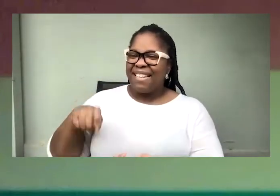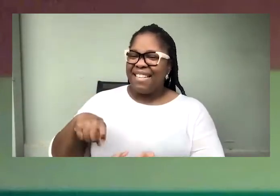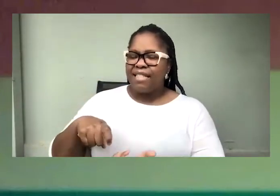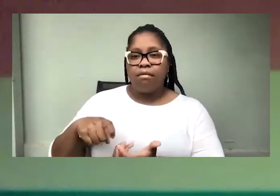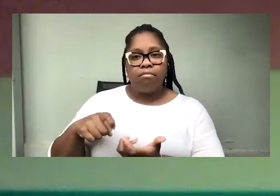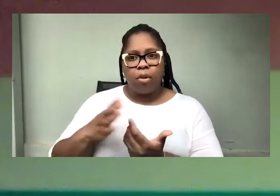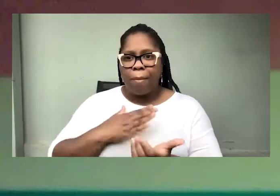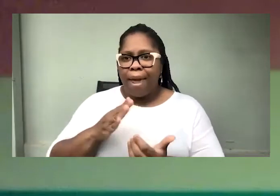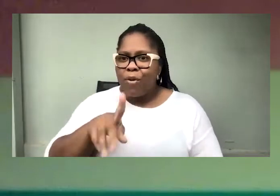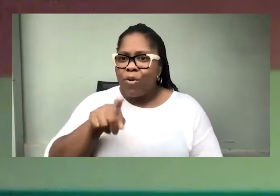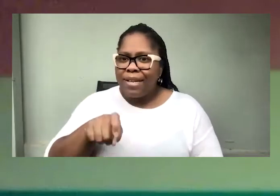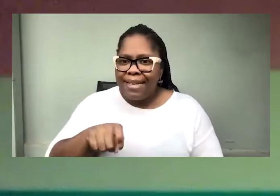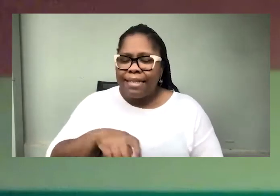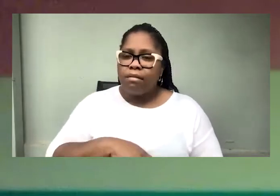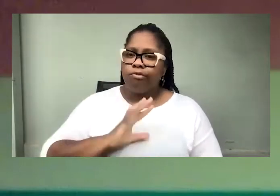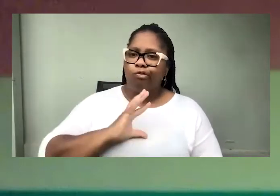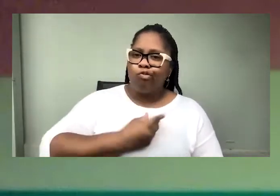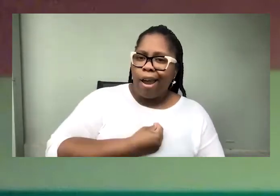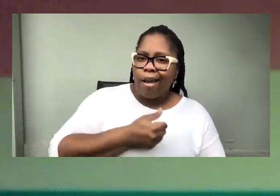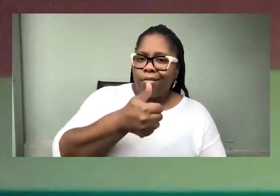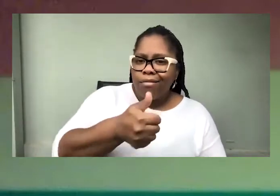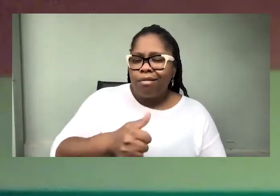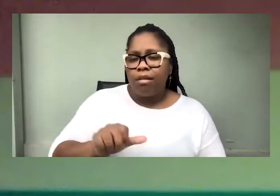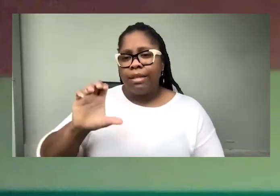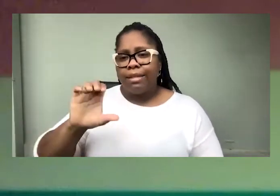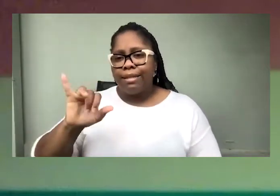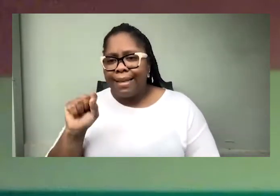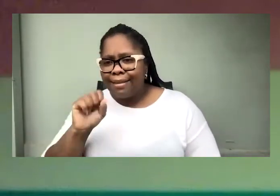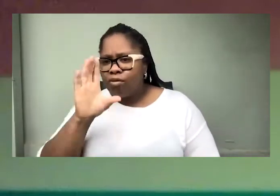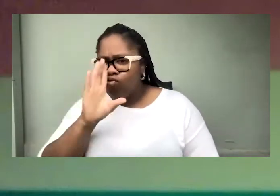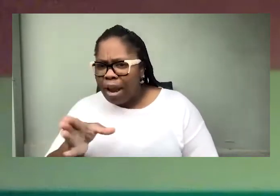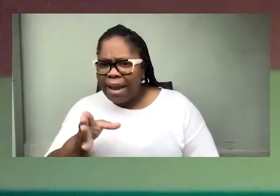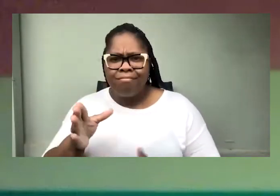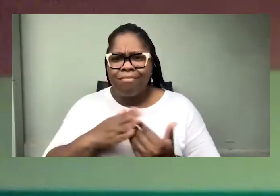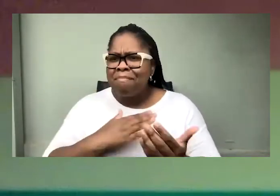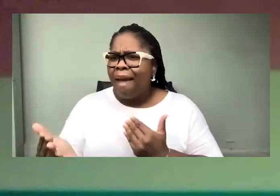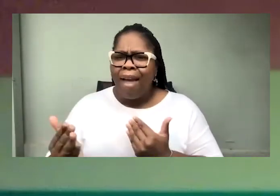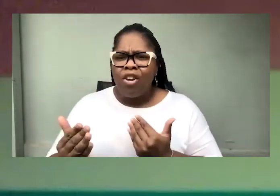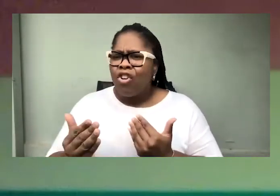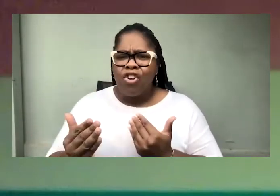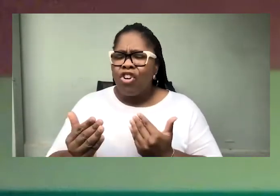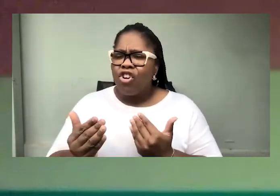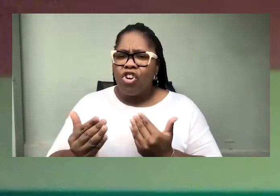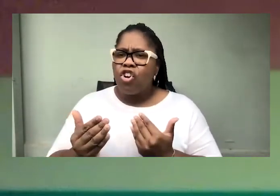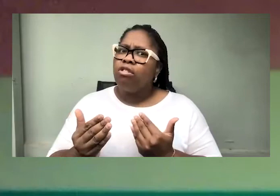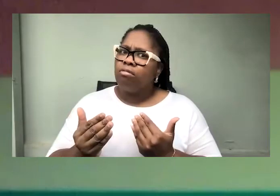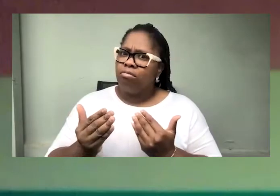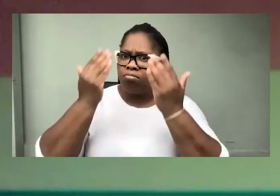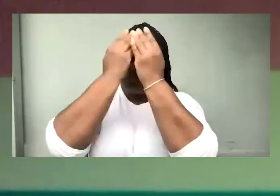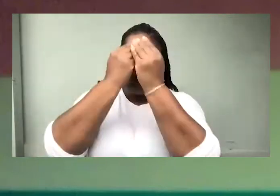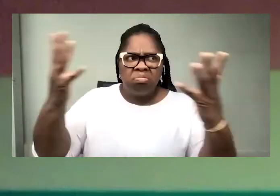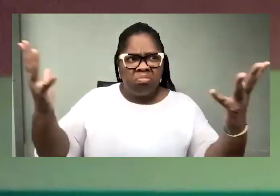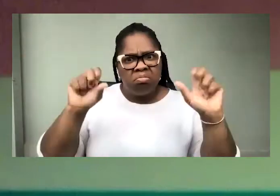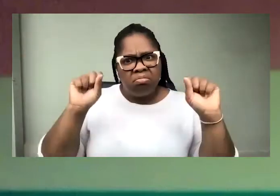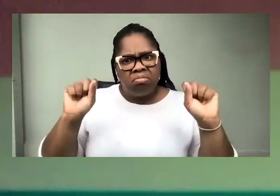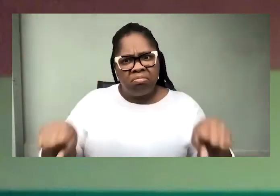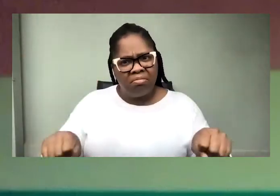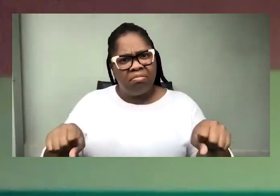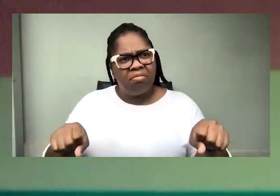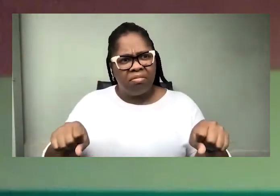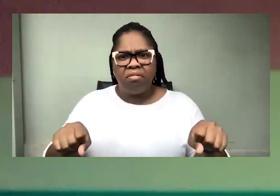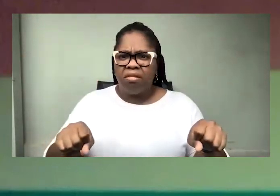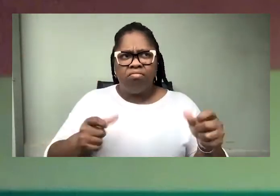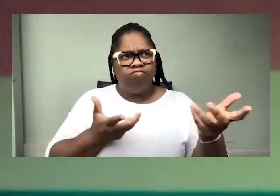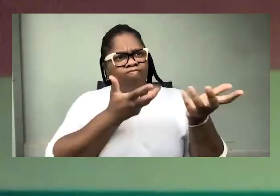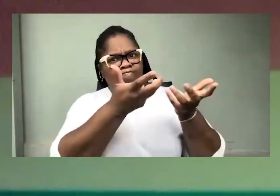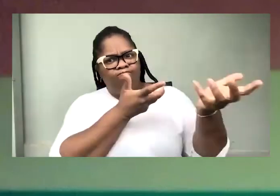you're transgender, if you're cisgendered, whatever it is, that people know about it and can deal with your